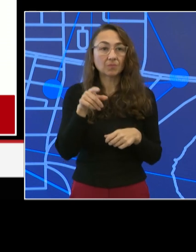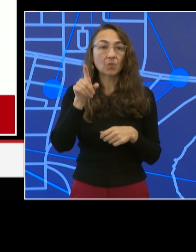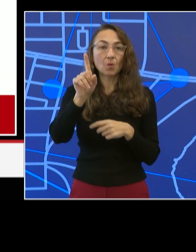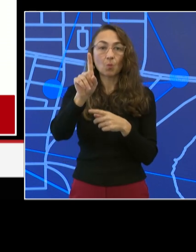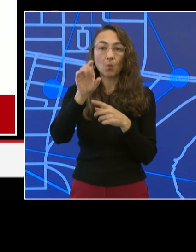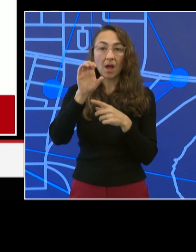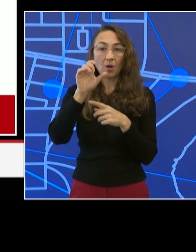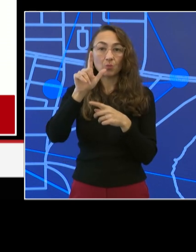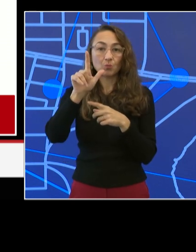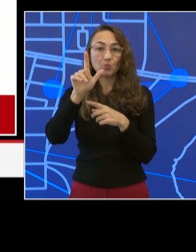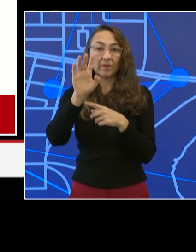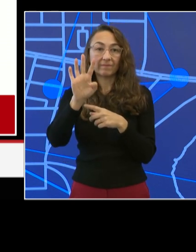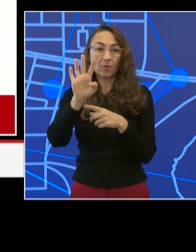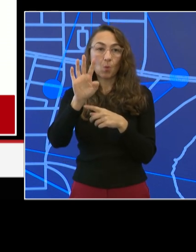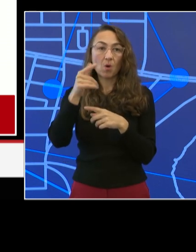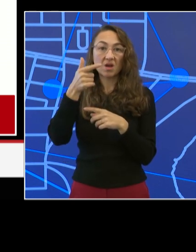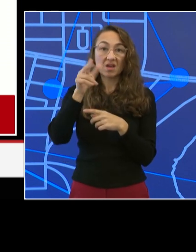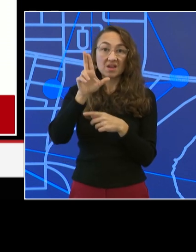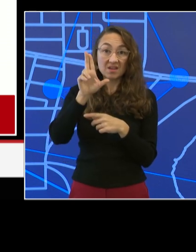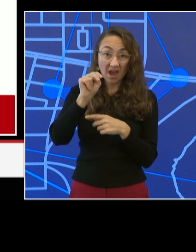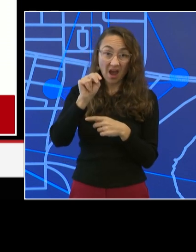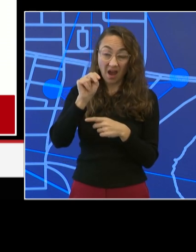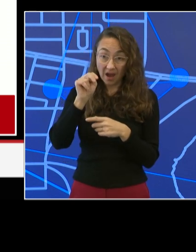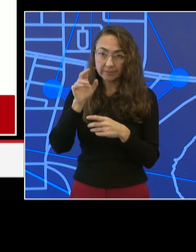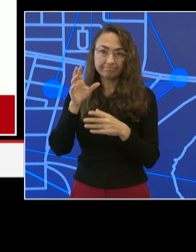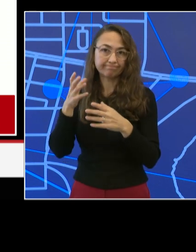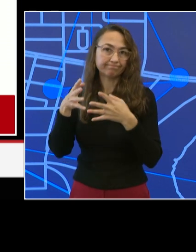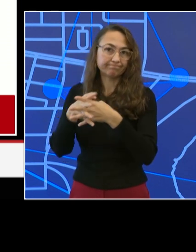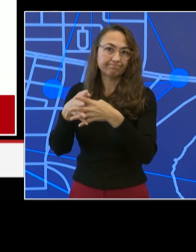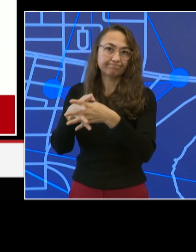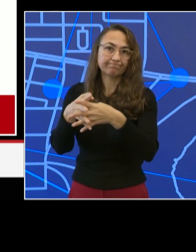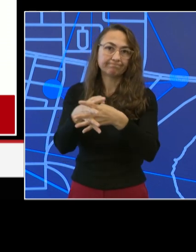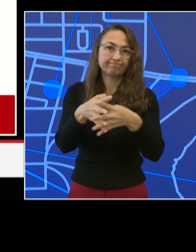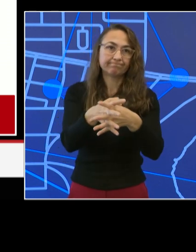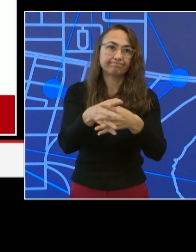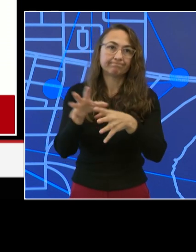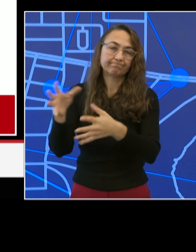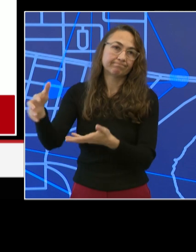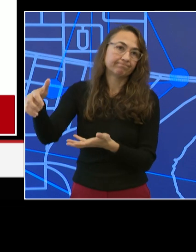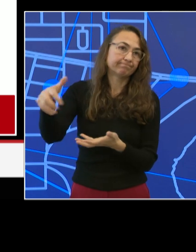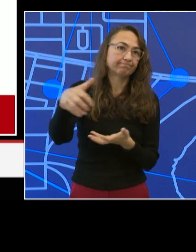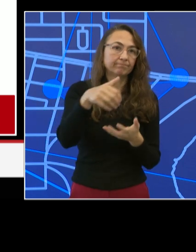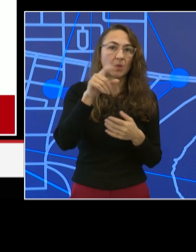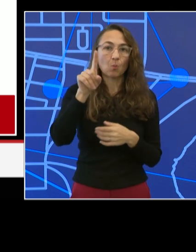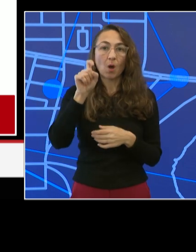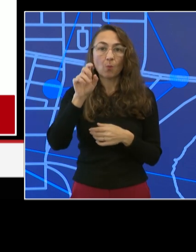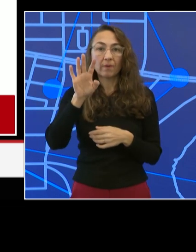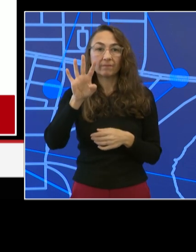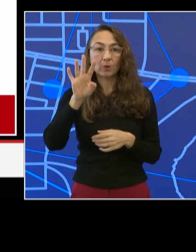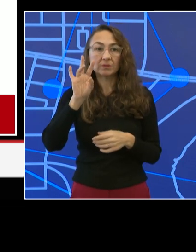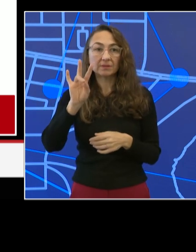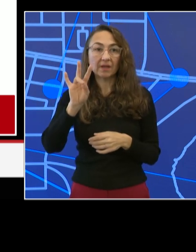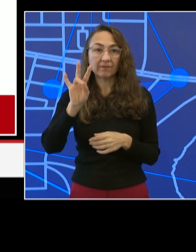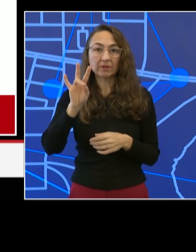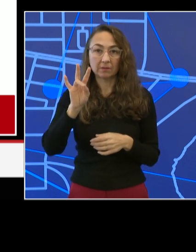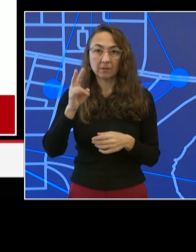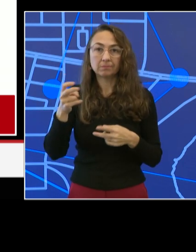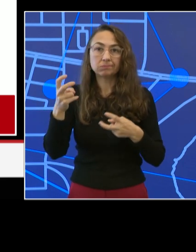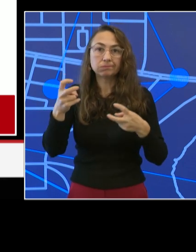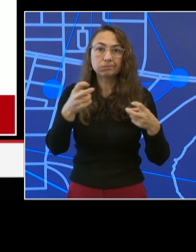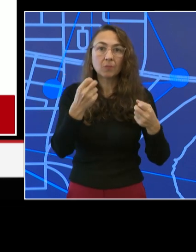and we'll continue to work with our partners to deploy resources in these areas across our city.